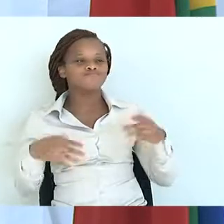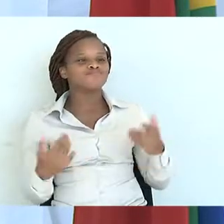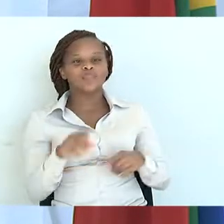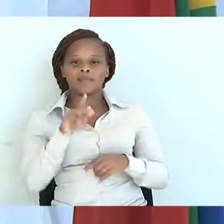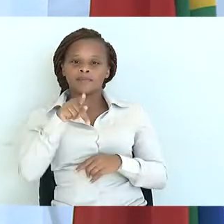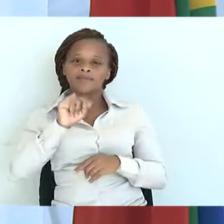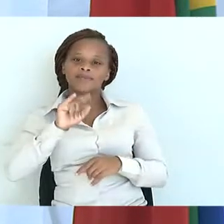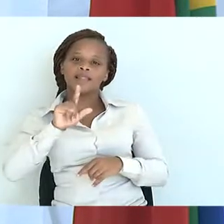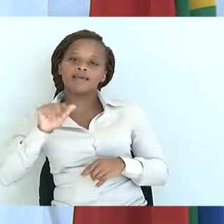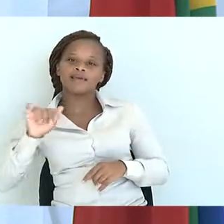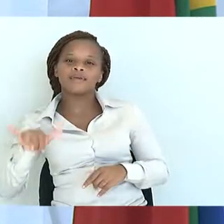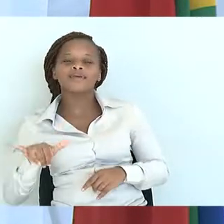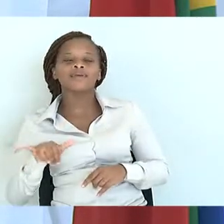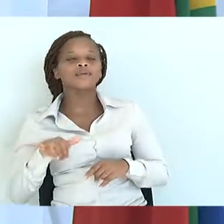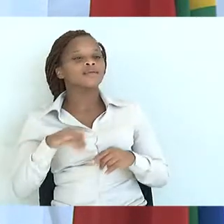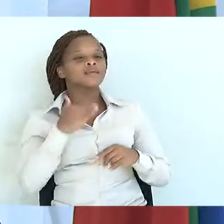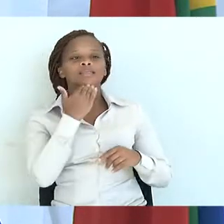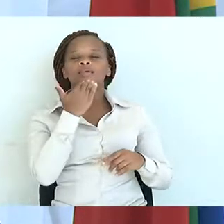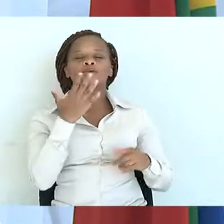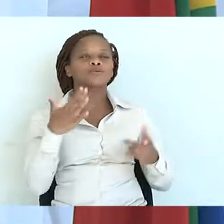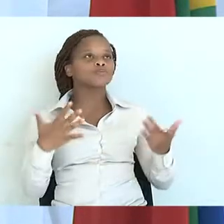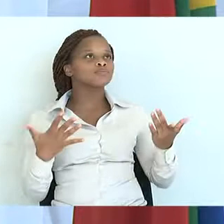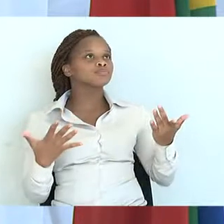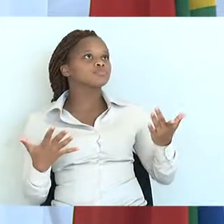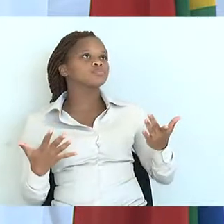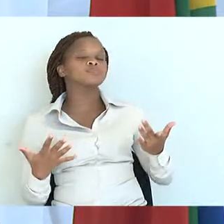Pillay. Thank you,